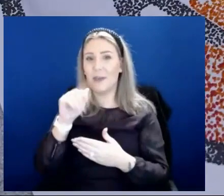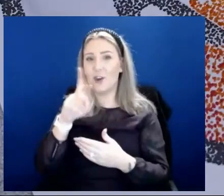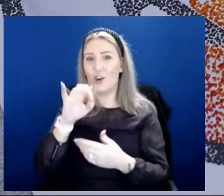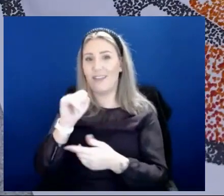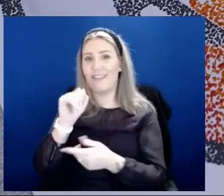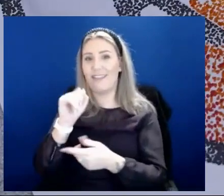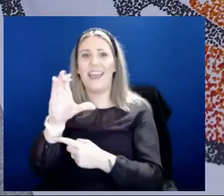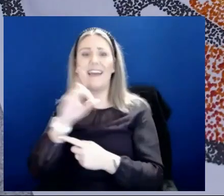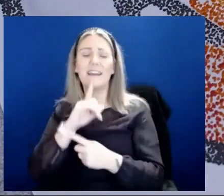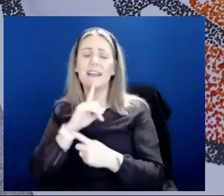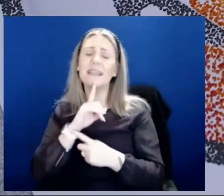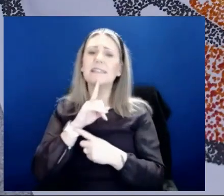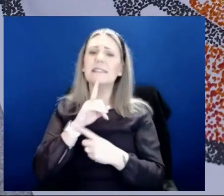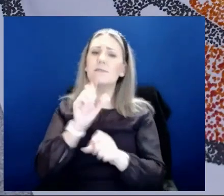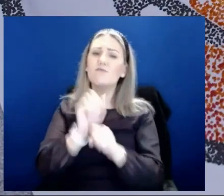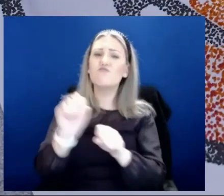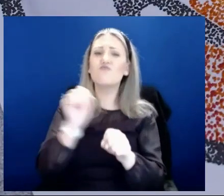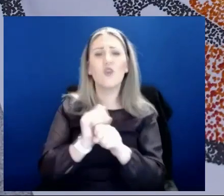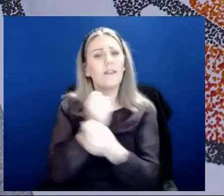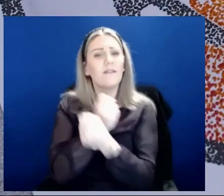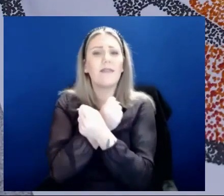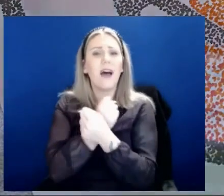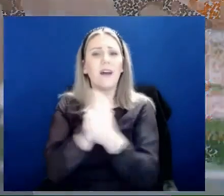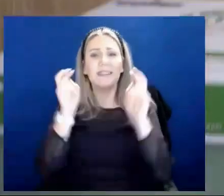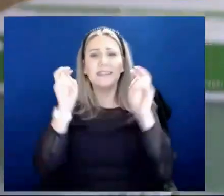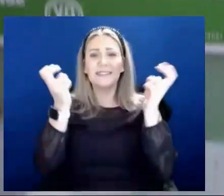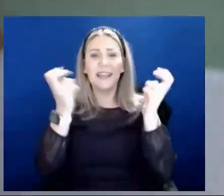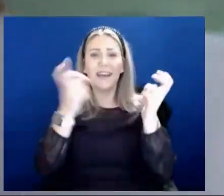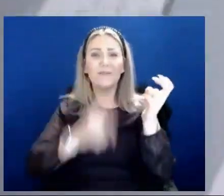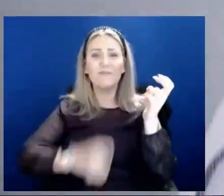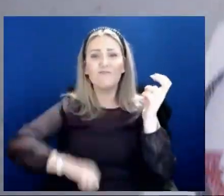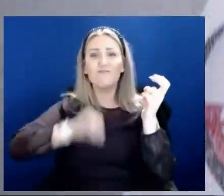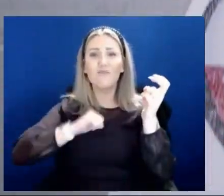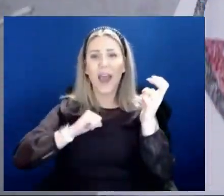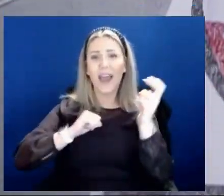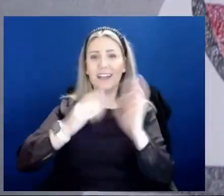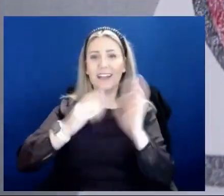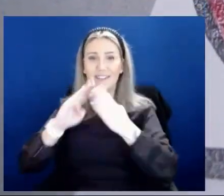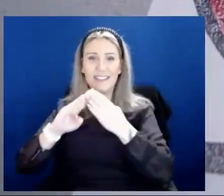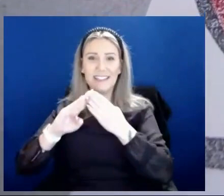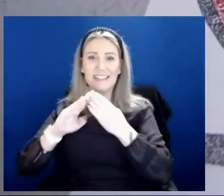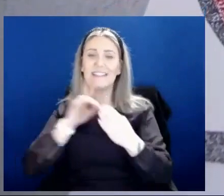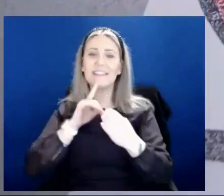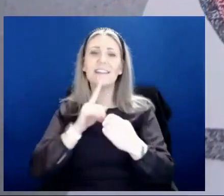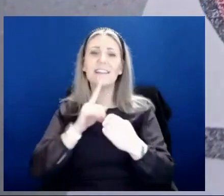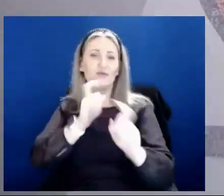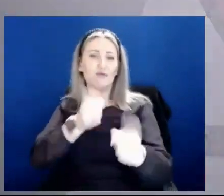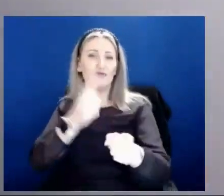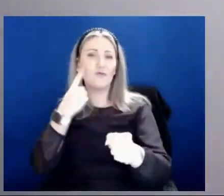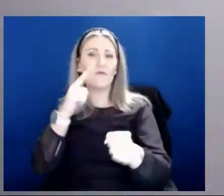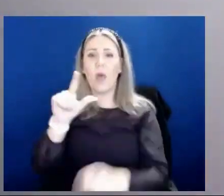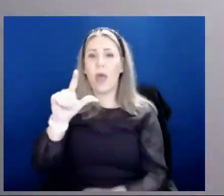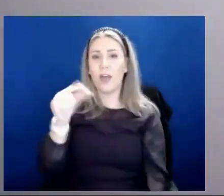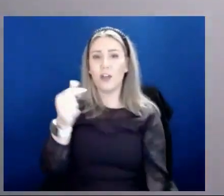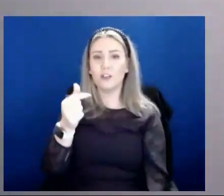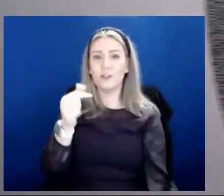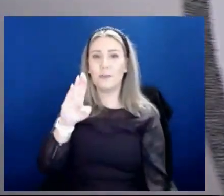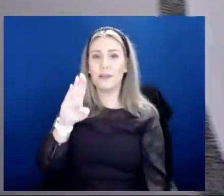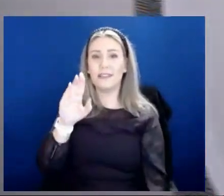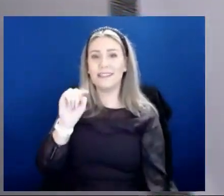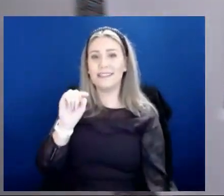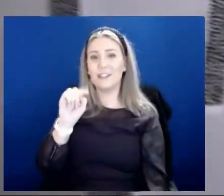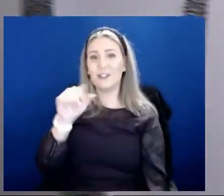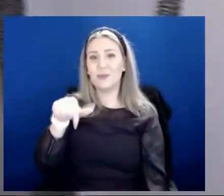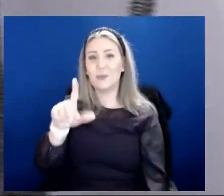Parade of Hearts design is titled Pride of the City. It's a tribute to the LGBTQ+ community and all the young people